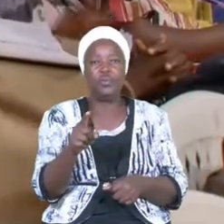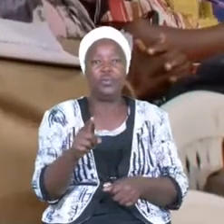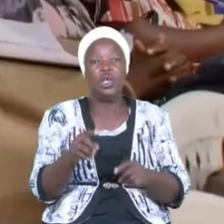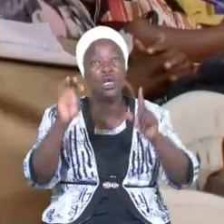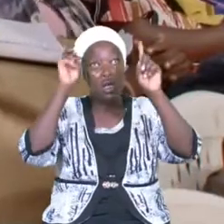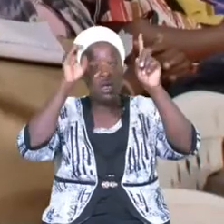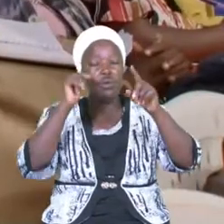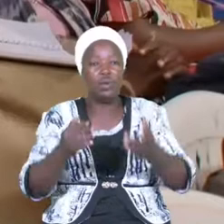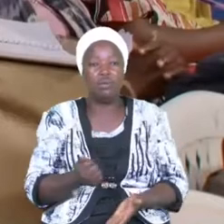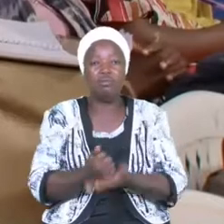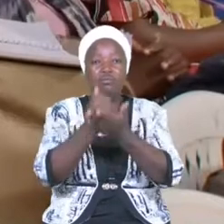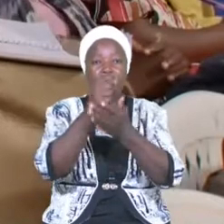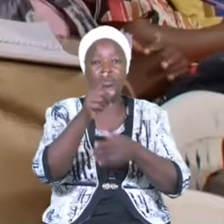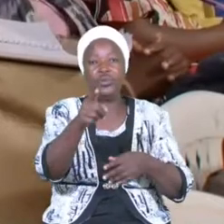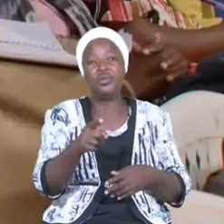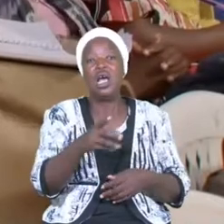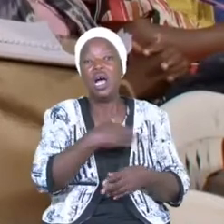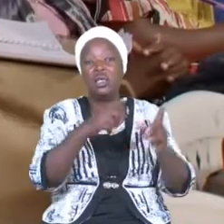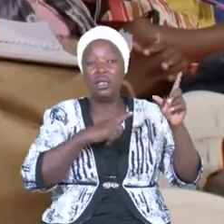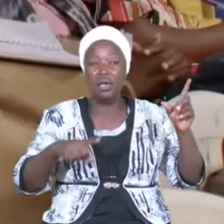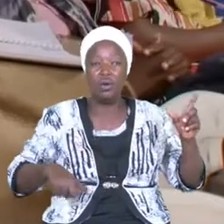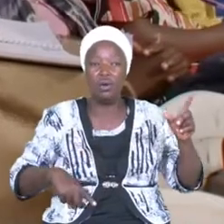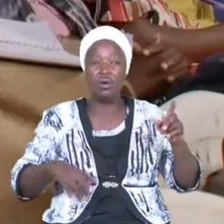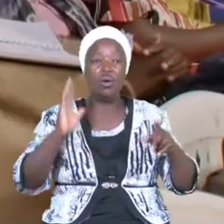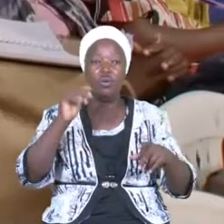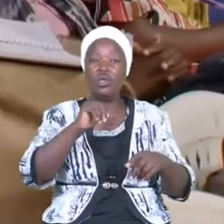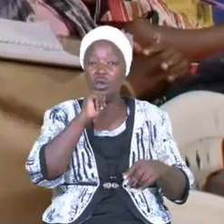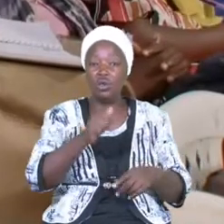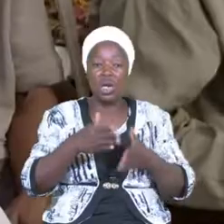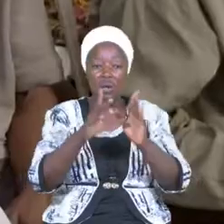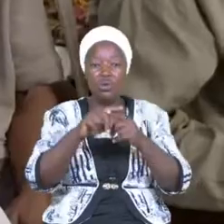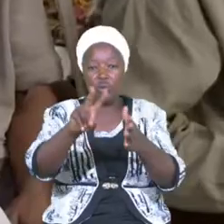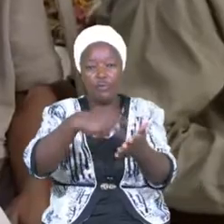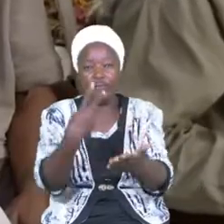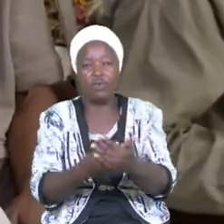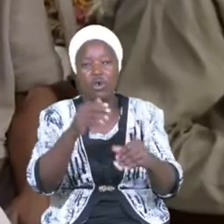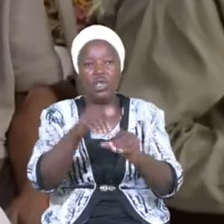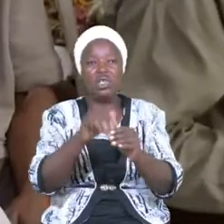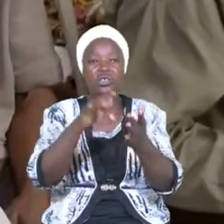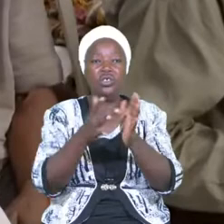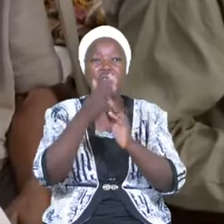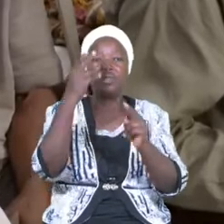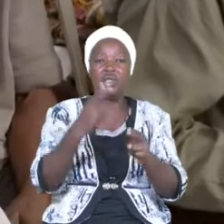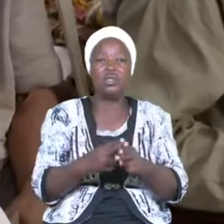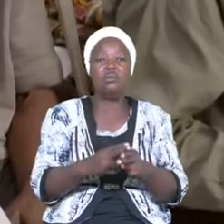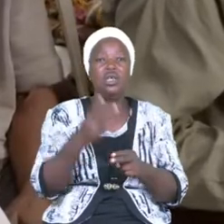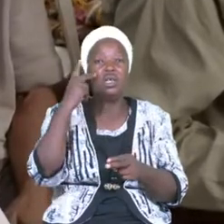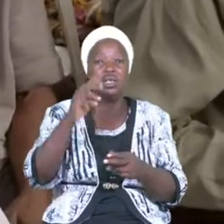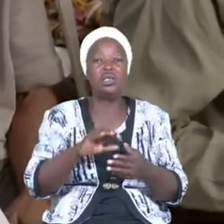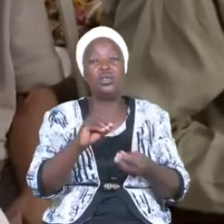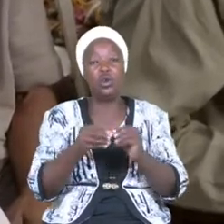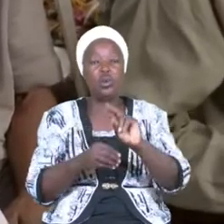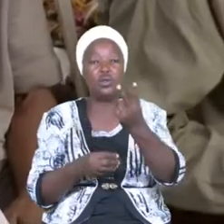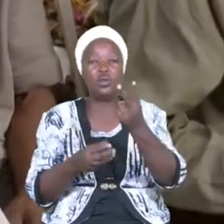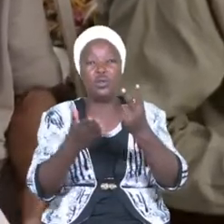you. And the Lord will not allow you to fall in Jesus' name. Look at number two there.